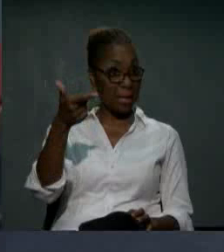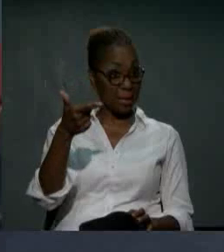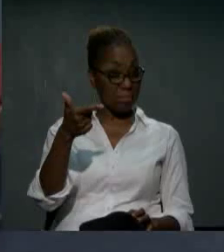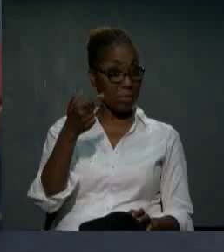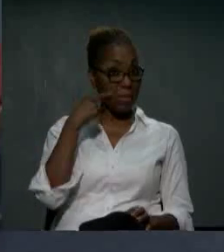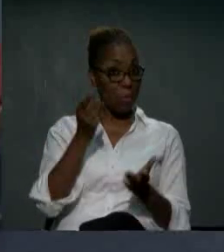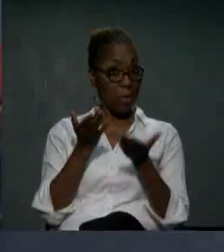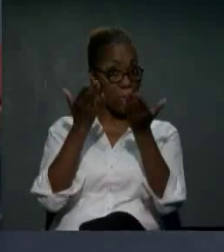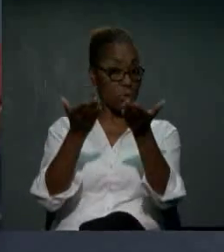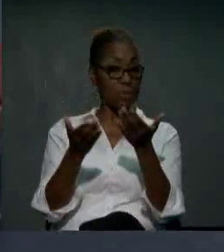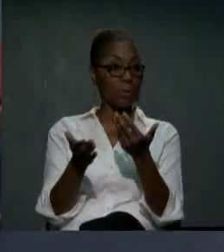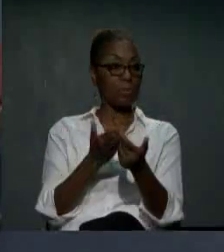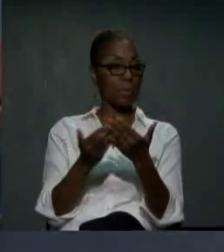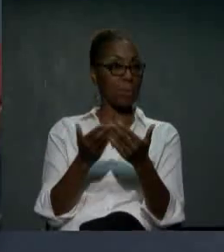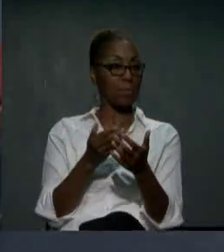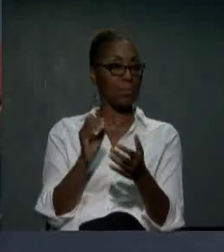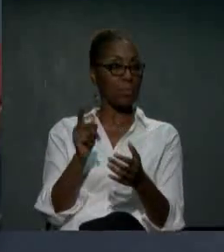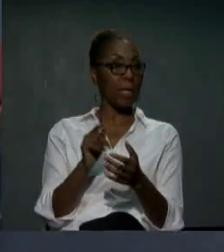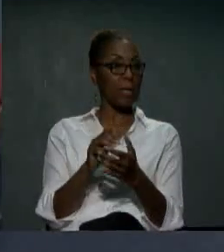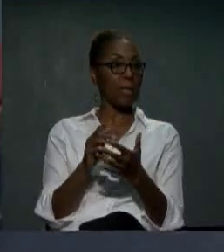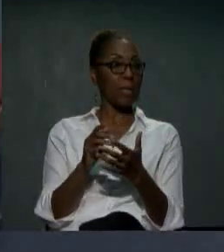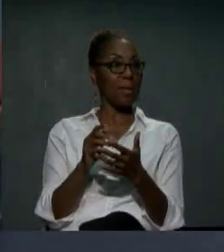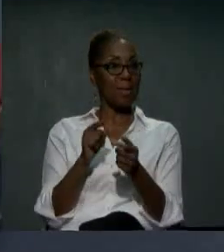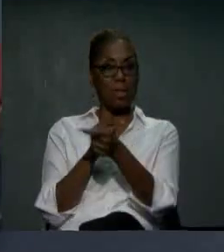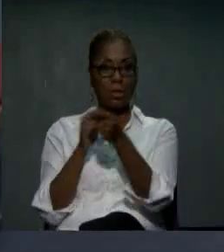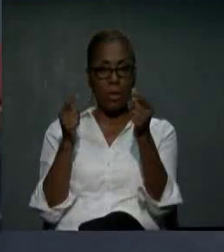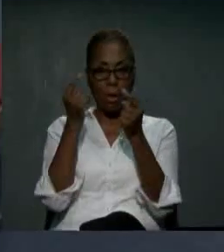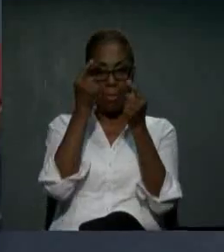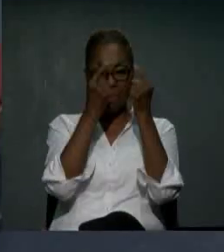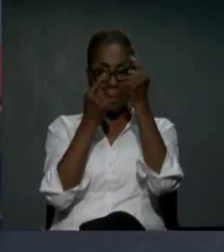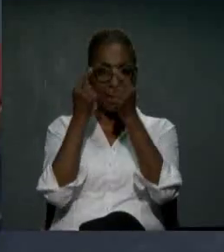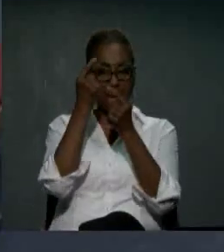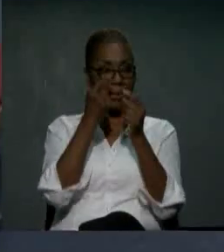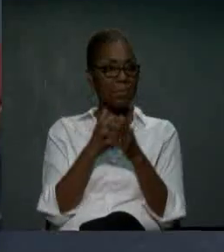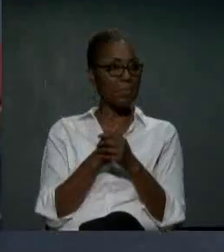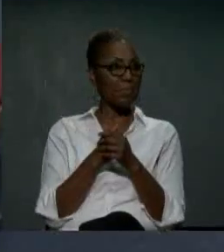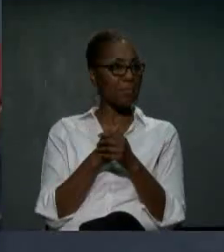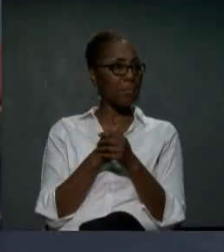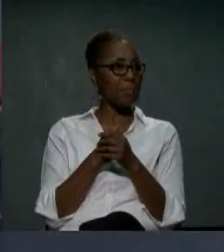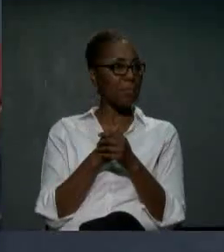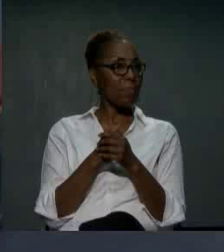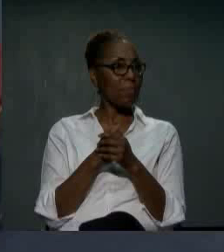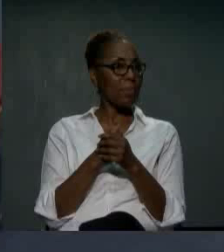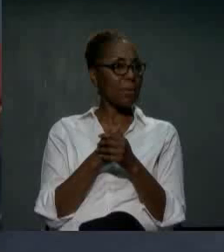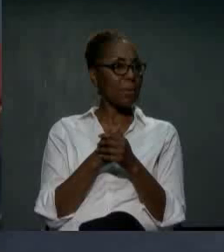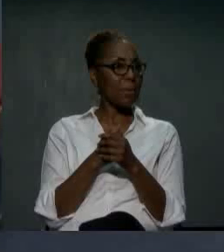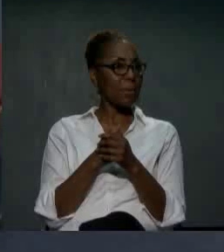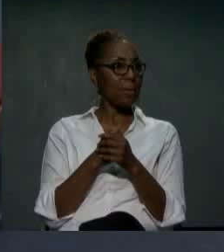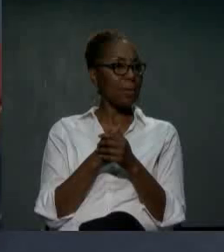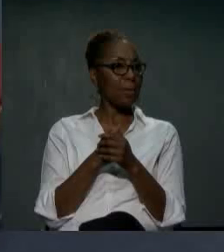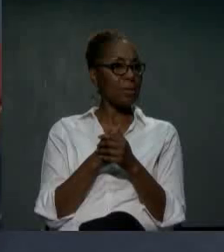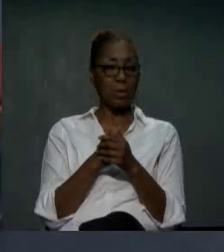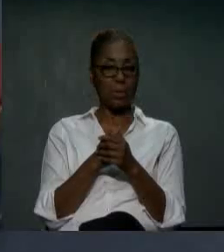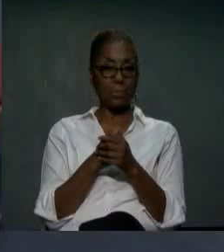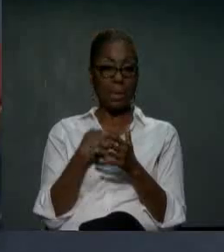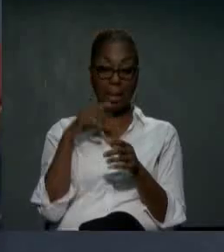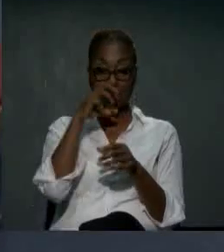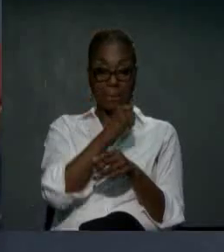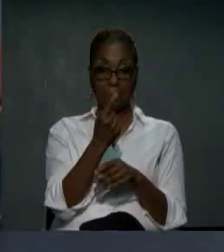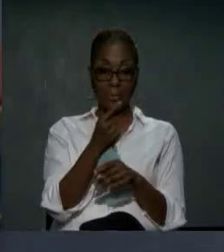motion? Okay. Y'all are thinking Diamondbacks. I'm in hogs.